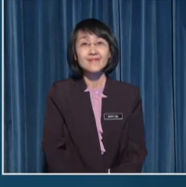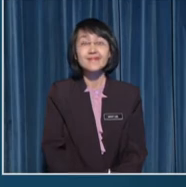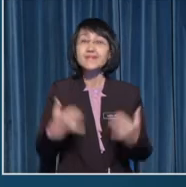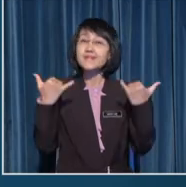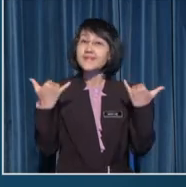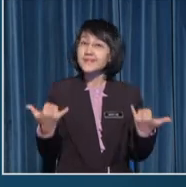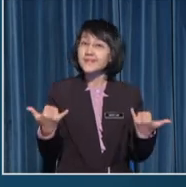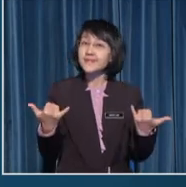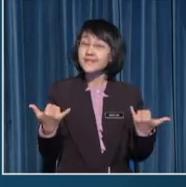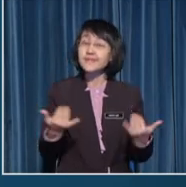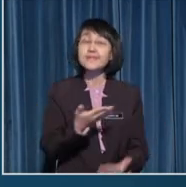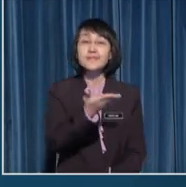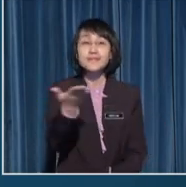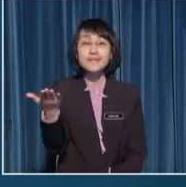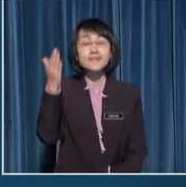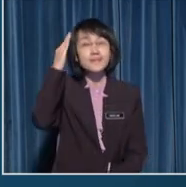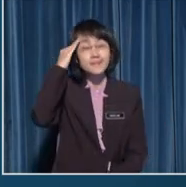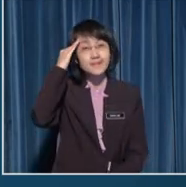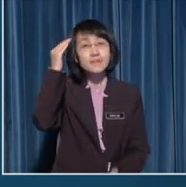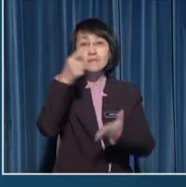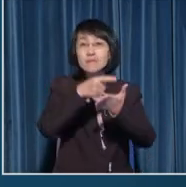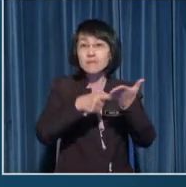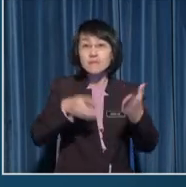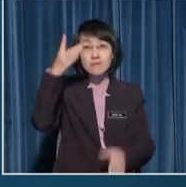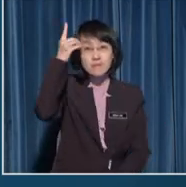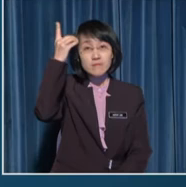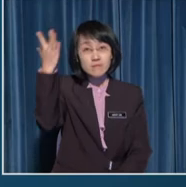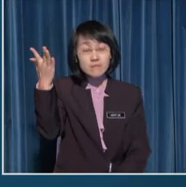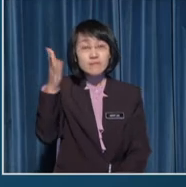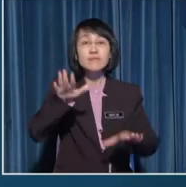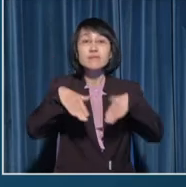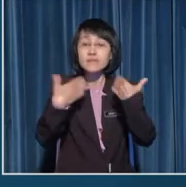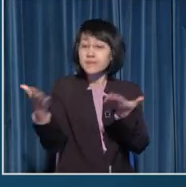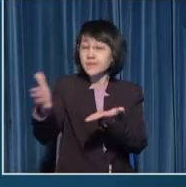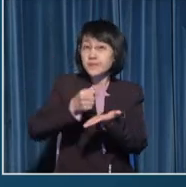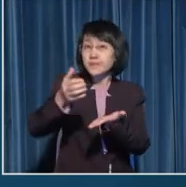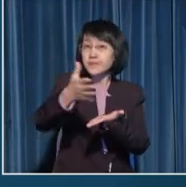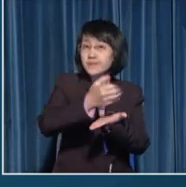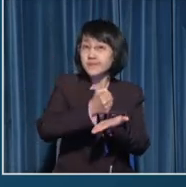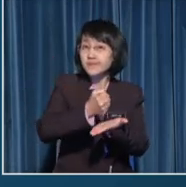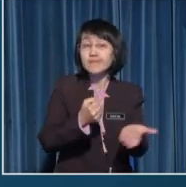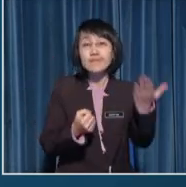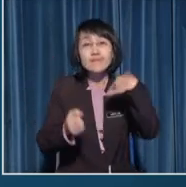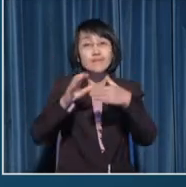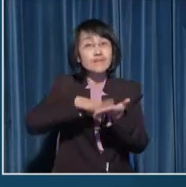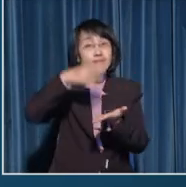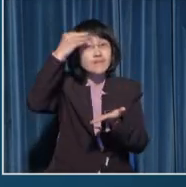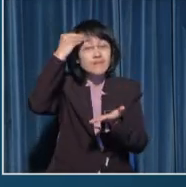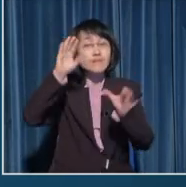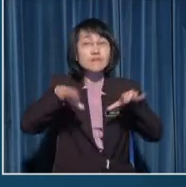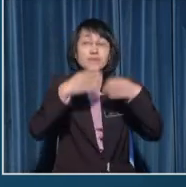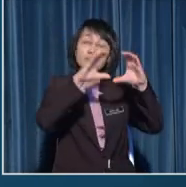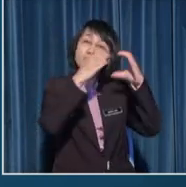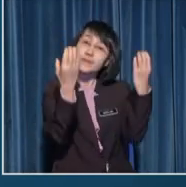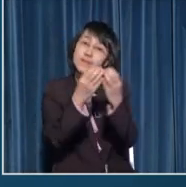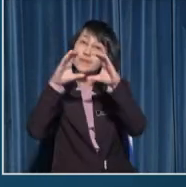Now you know what data is and how to collect them. Let's learn how to